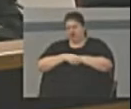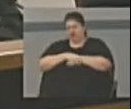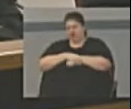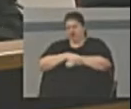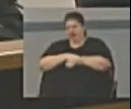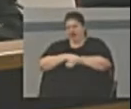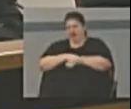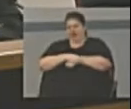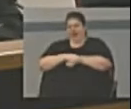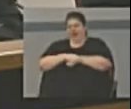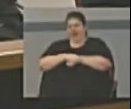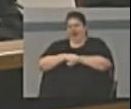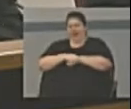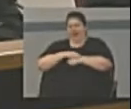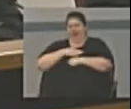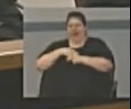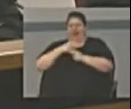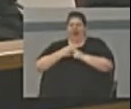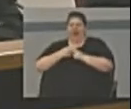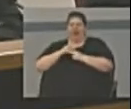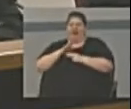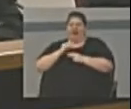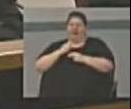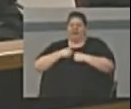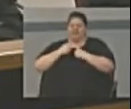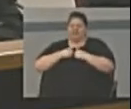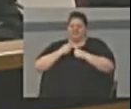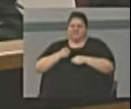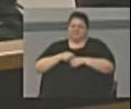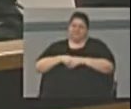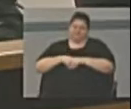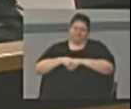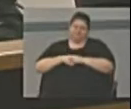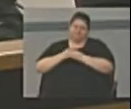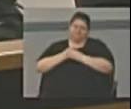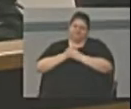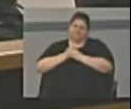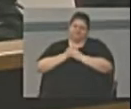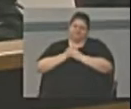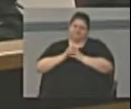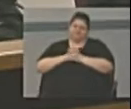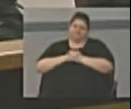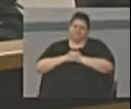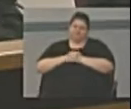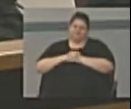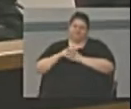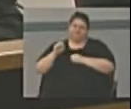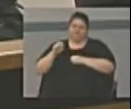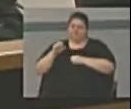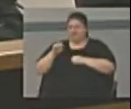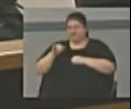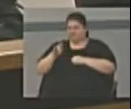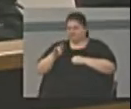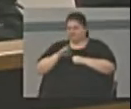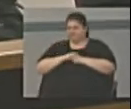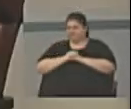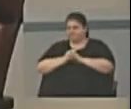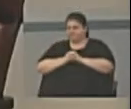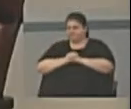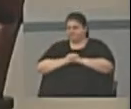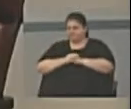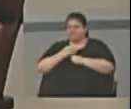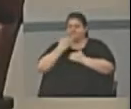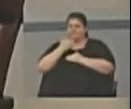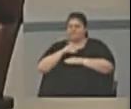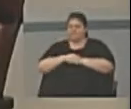Alan, if you state your name and address for the record, and you're addressing both 10 and 11. Yes, sir. Yes, sir. Good evening,